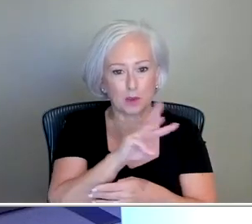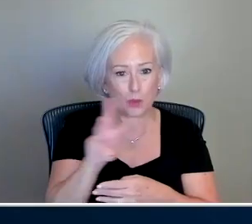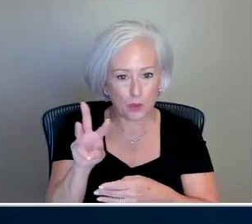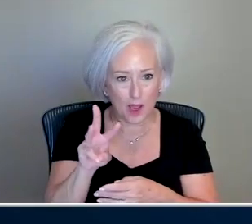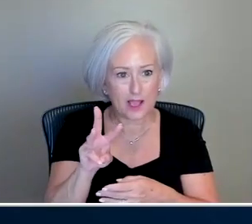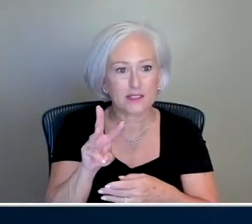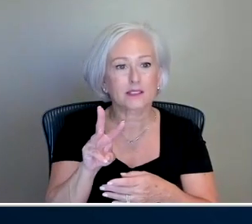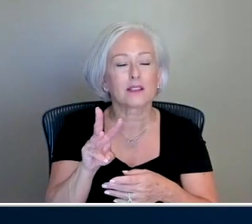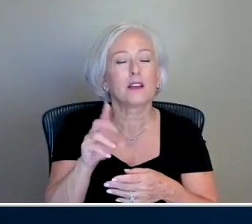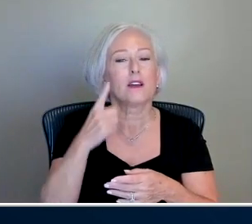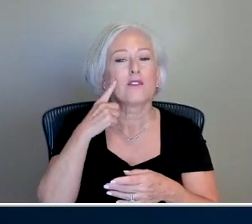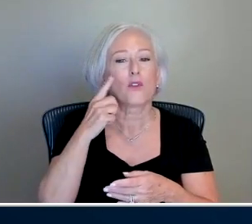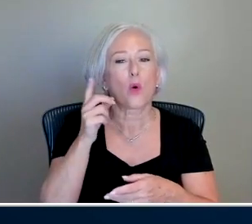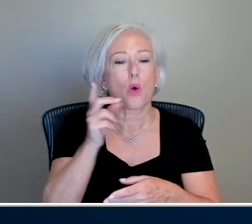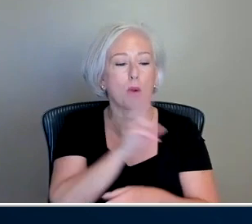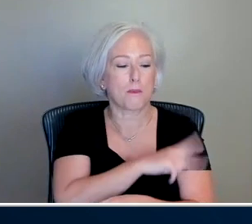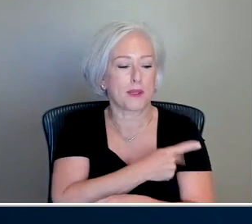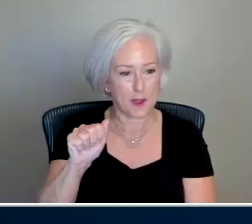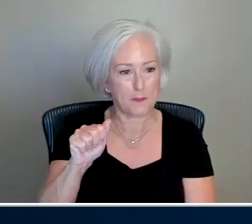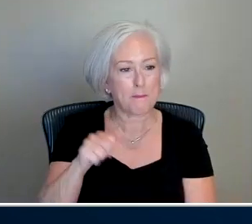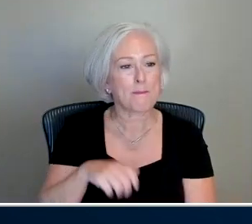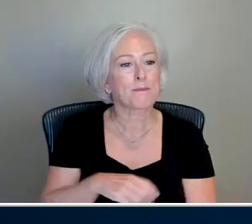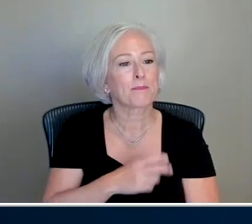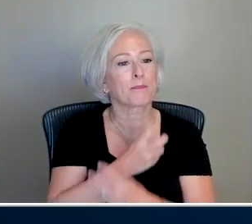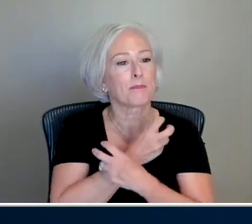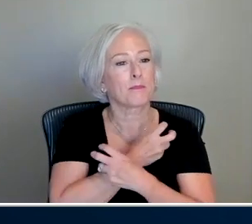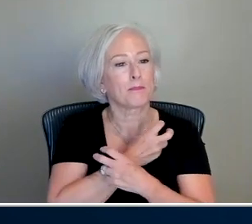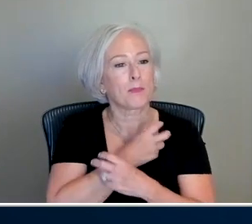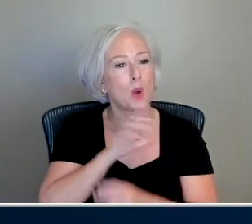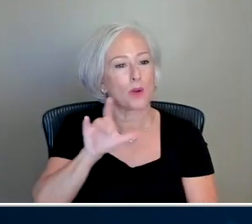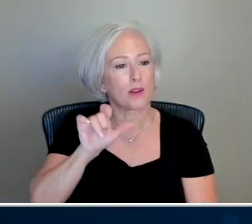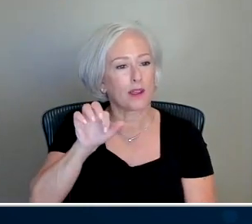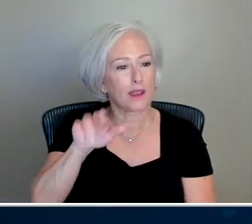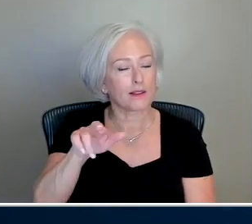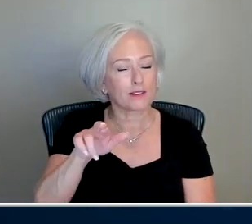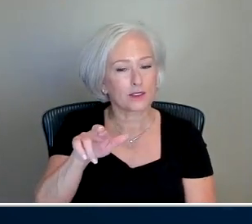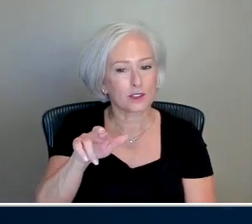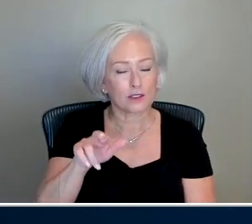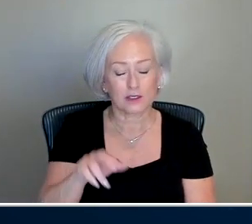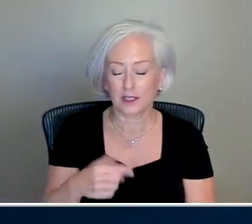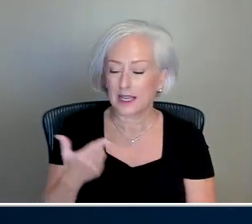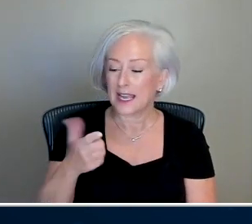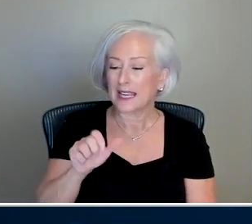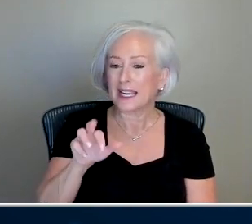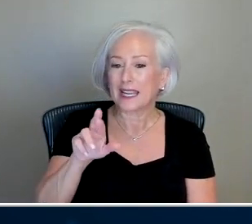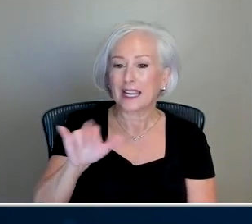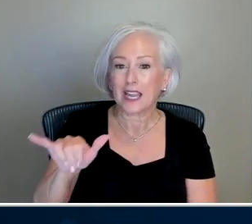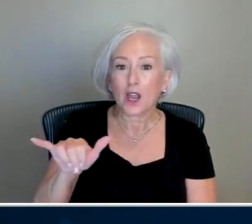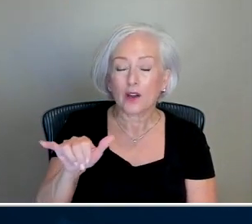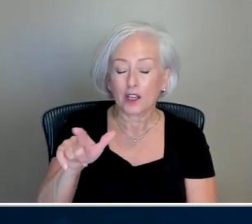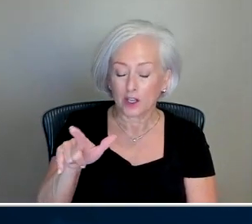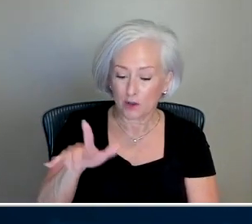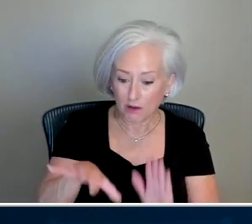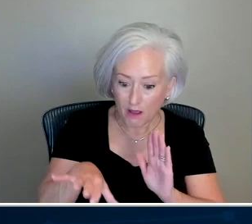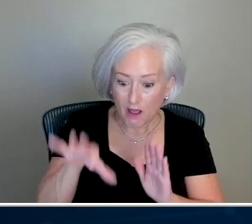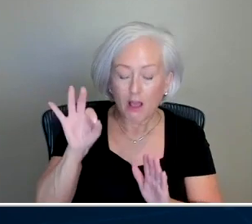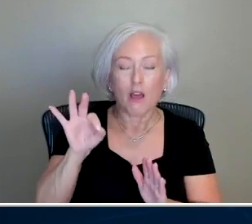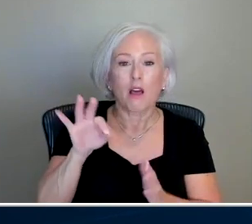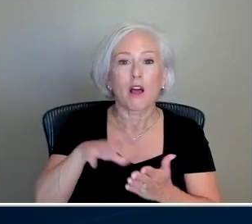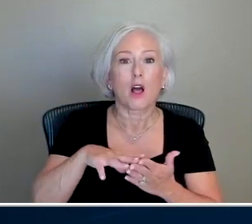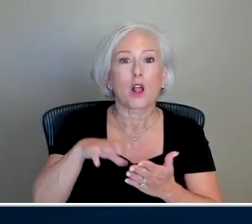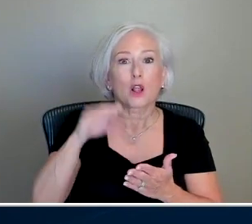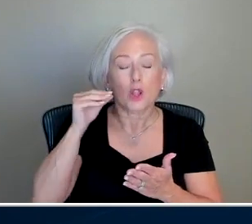Gary, I want you to take us back to when you first learned you had this super rare cancer. How did rollerblading tie into